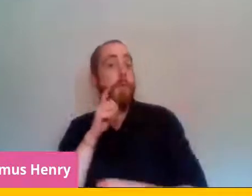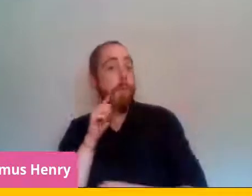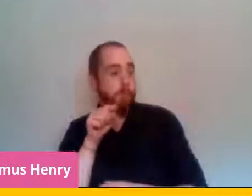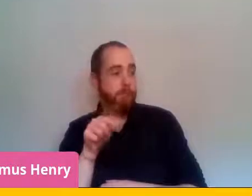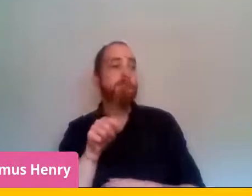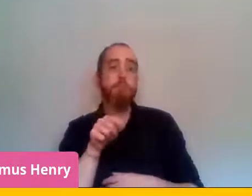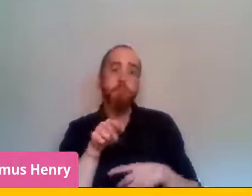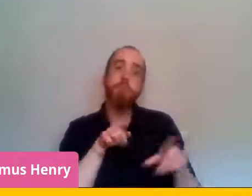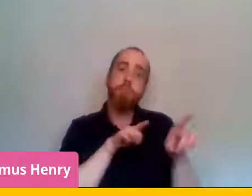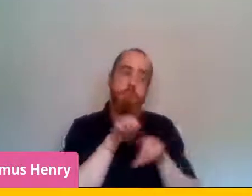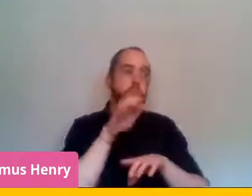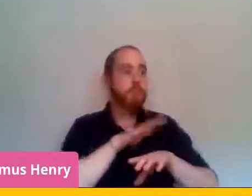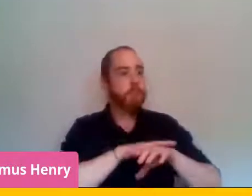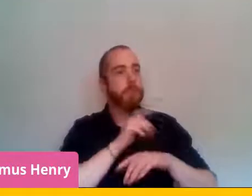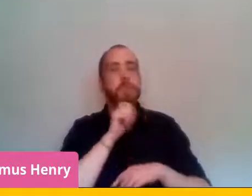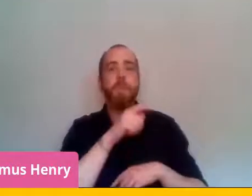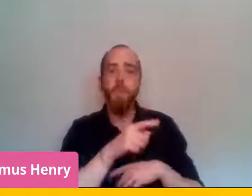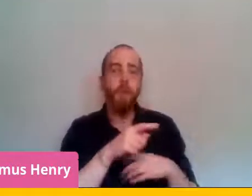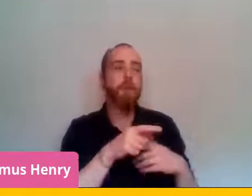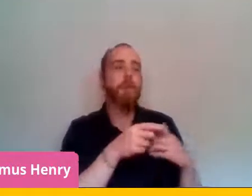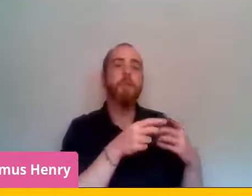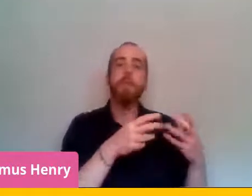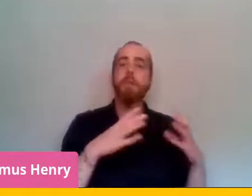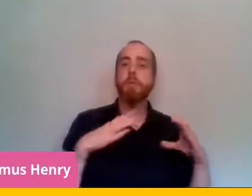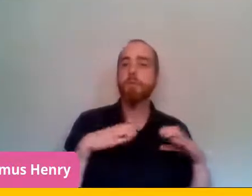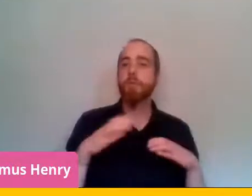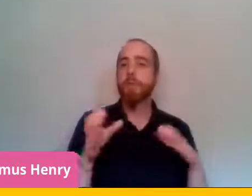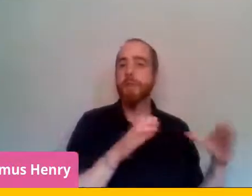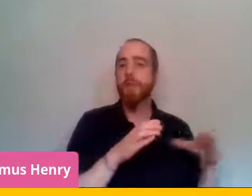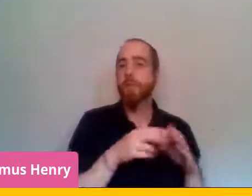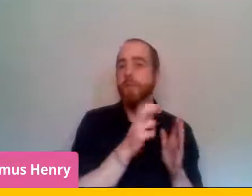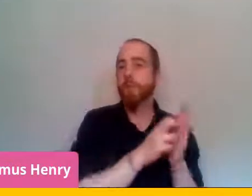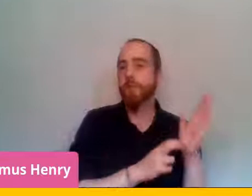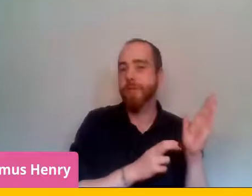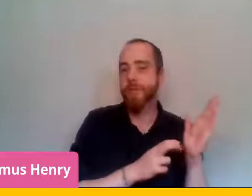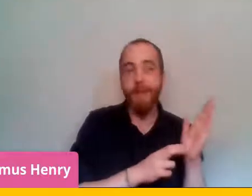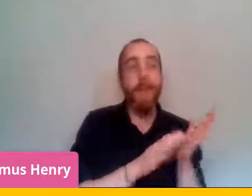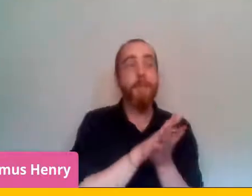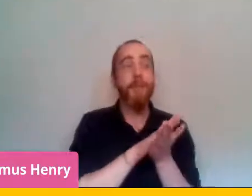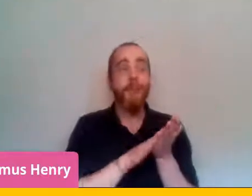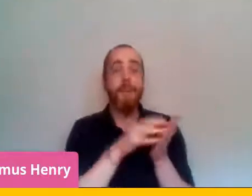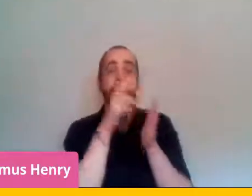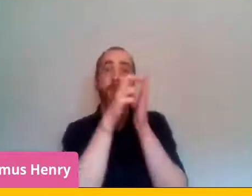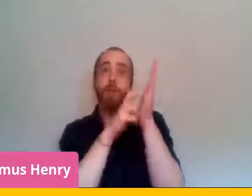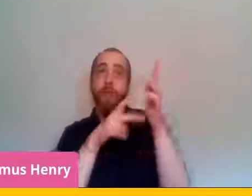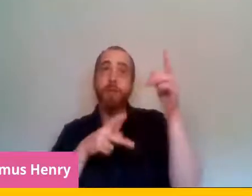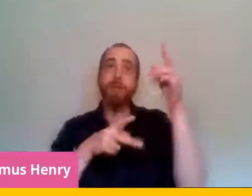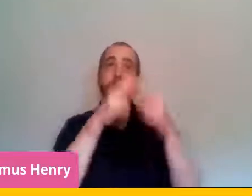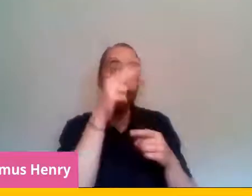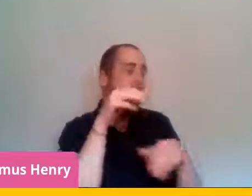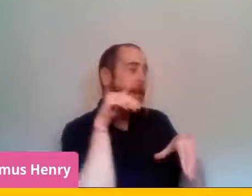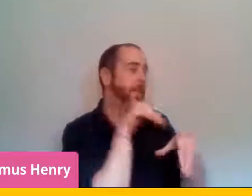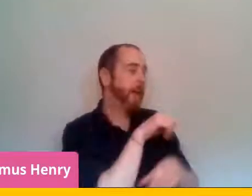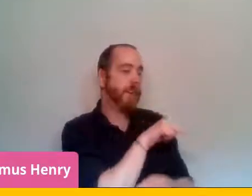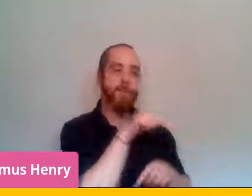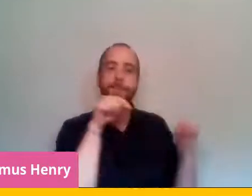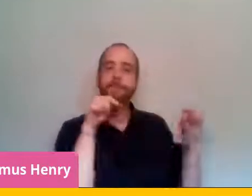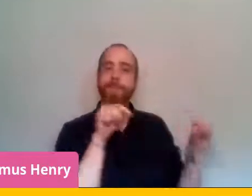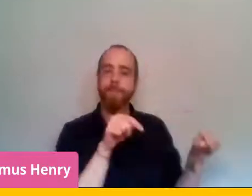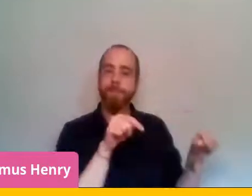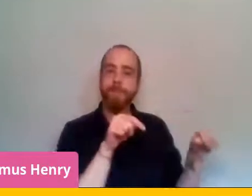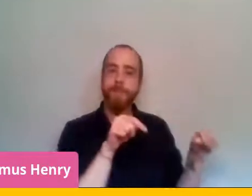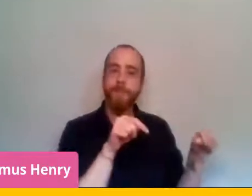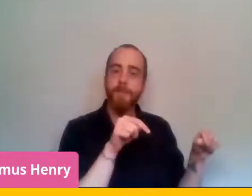more likely to be on casualized contracts. So cuts that target that group of staff will also therefore de facto have